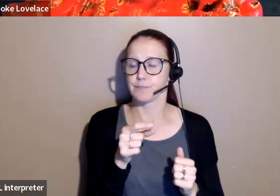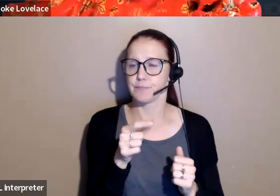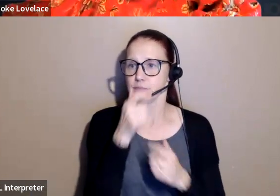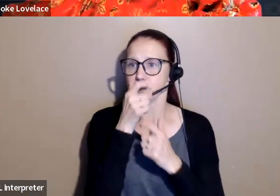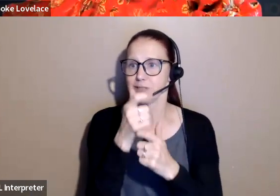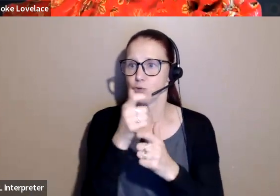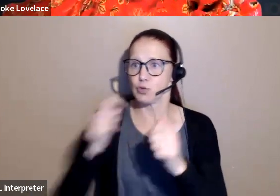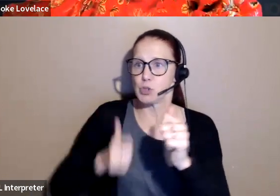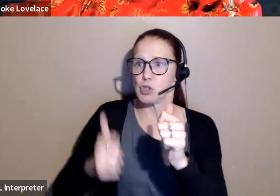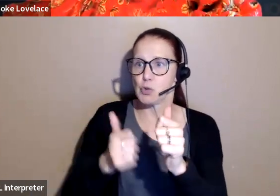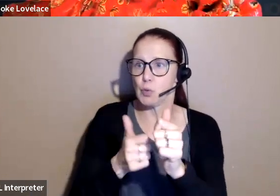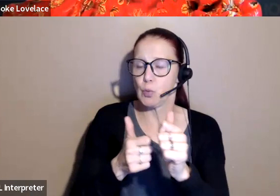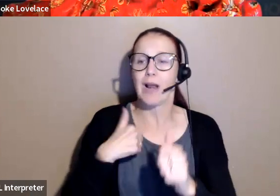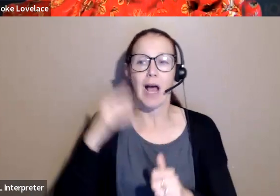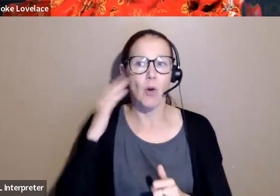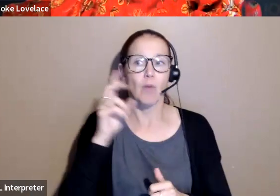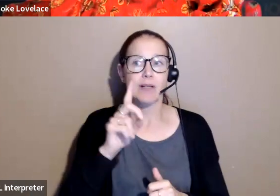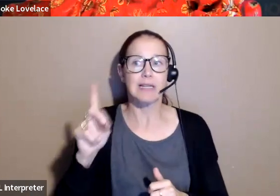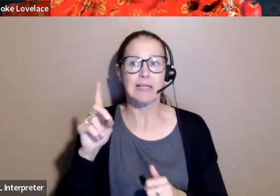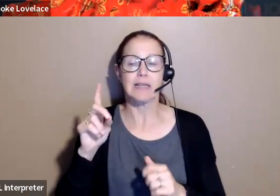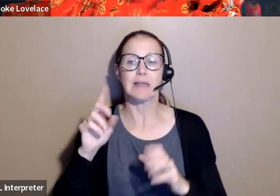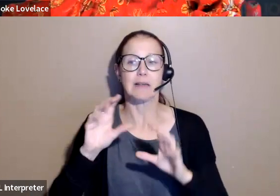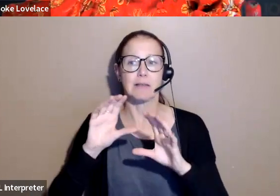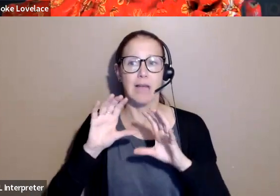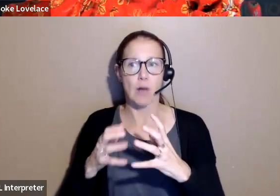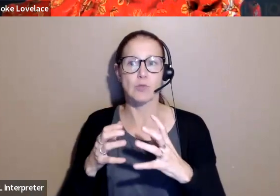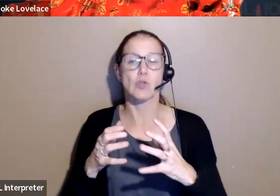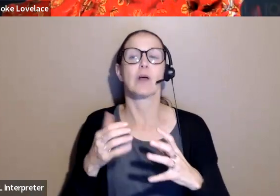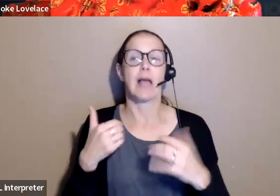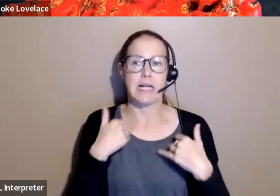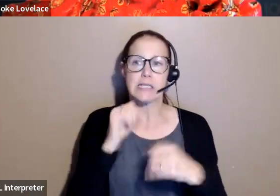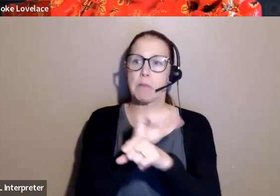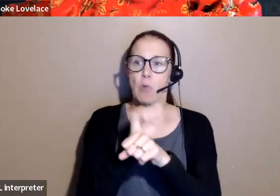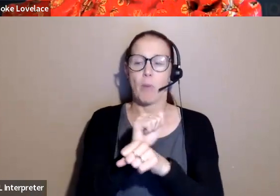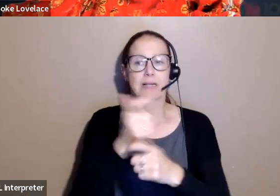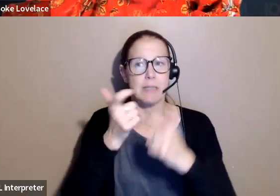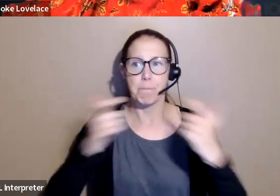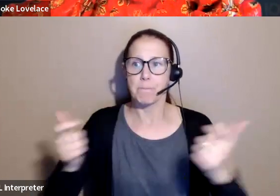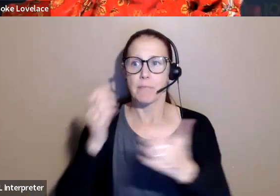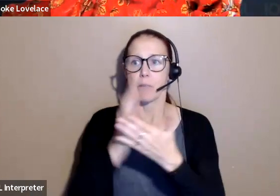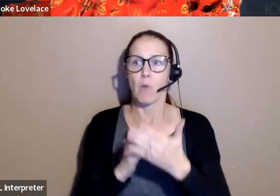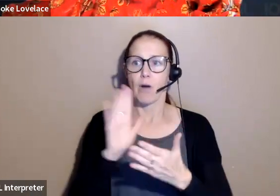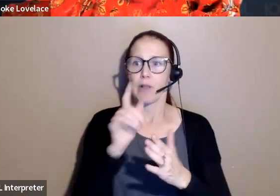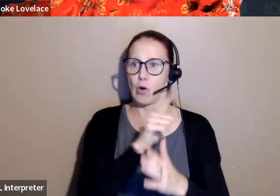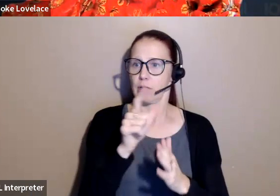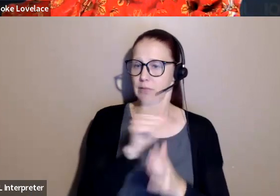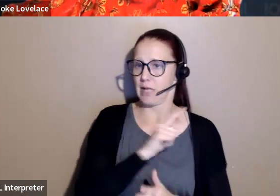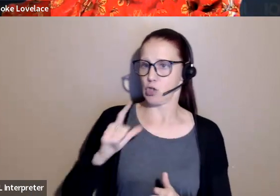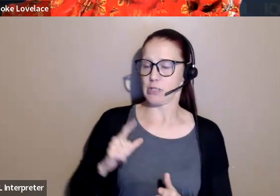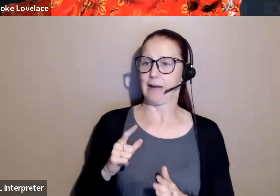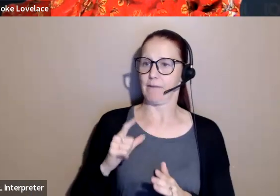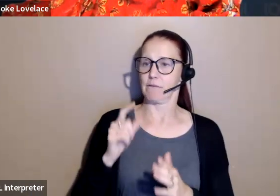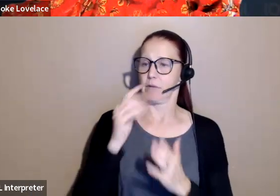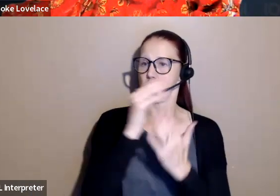interested in pursuing. And I know the DD Council has employment as a big part of their legislative agenda for next